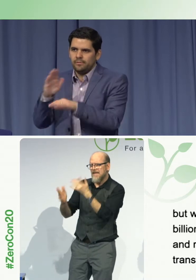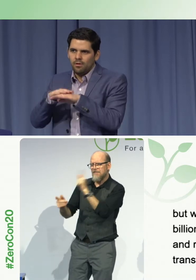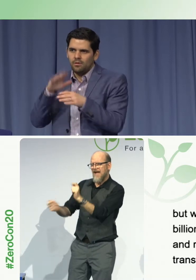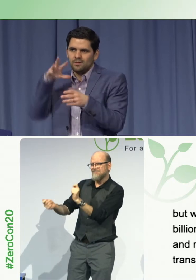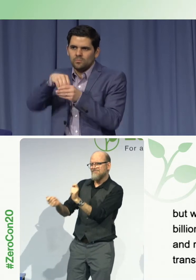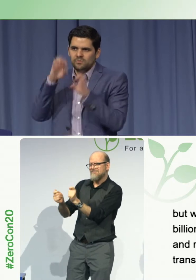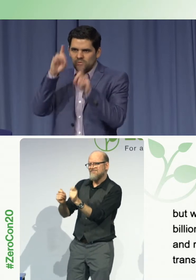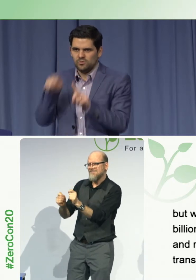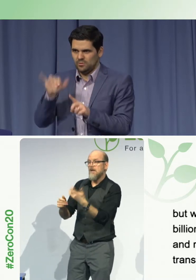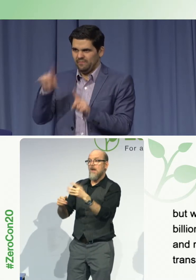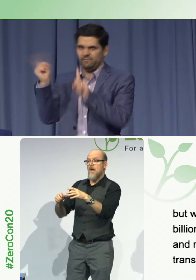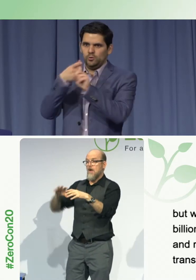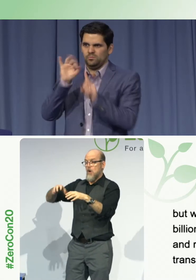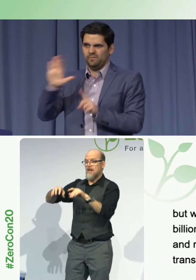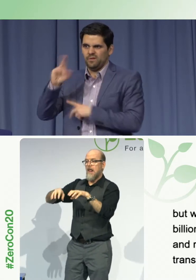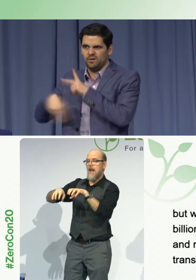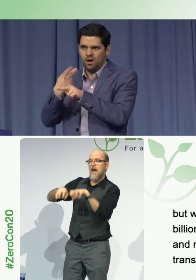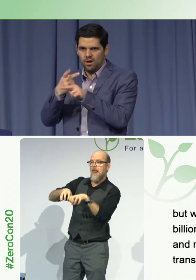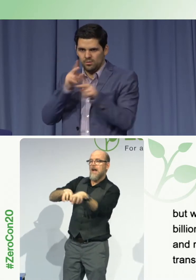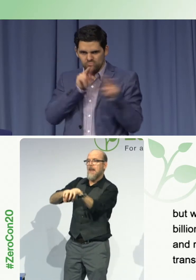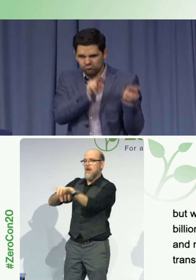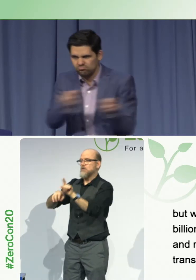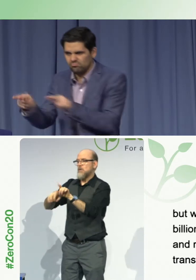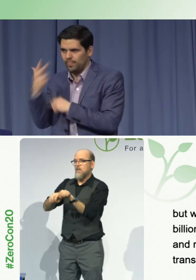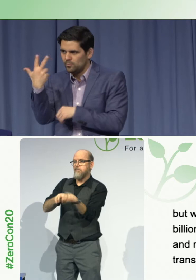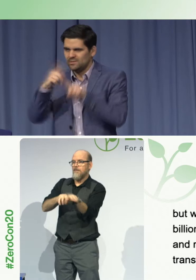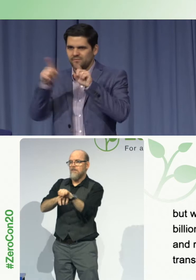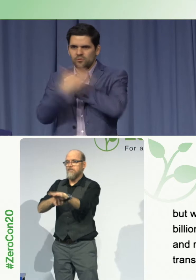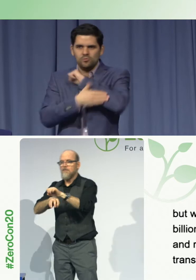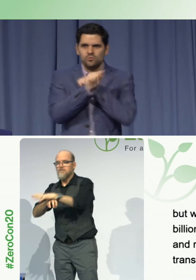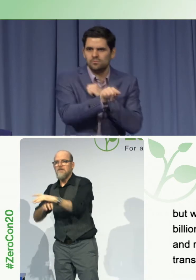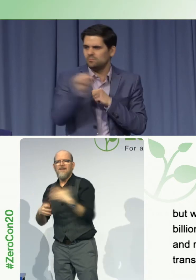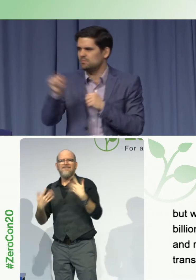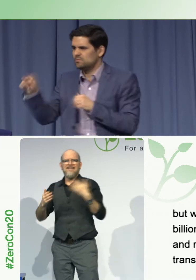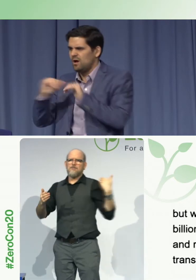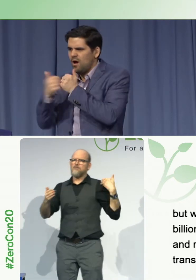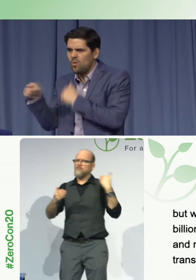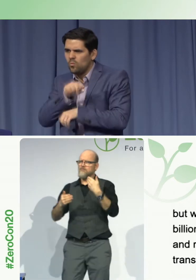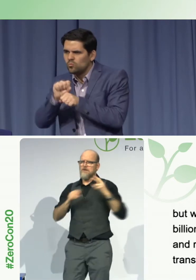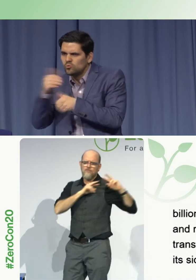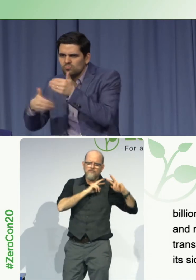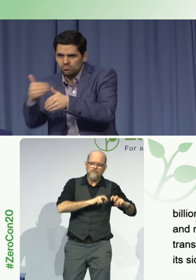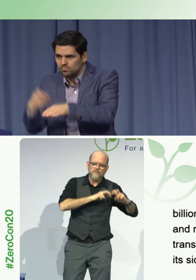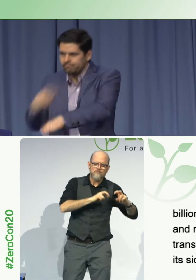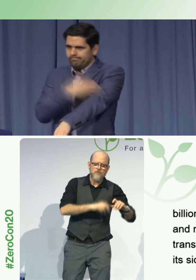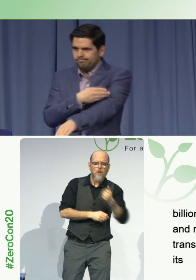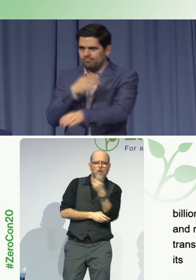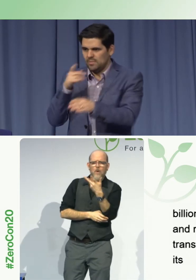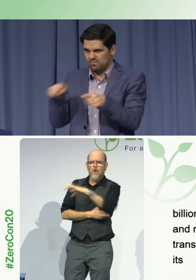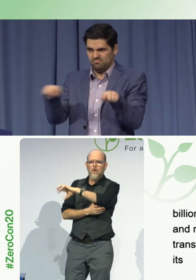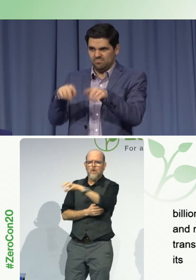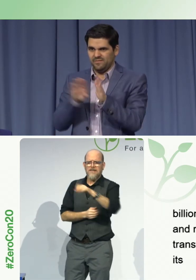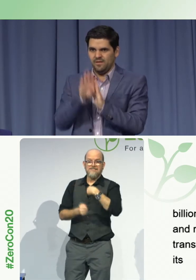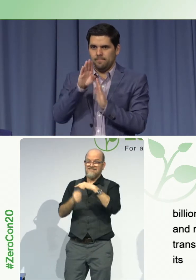We also have a multi-country study, the first of its kind, that is looking at those 3 countries and the ways